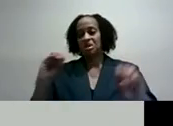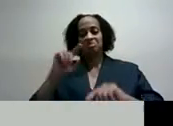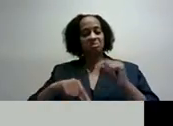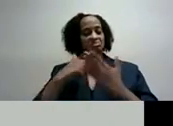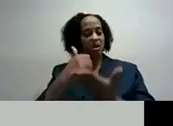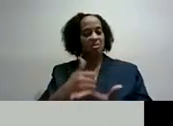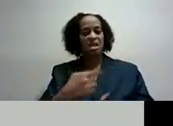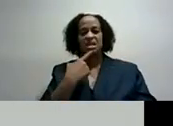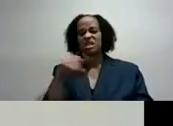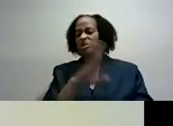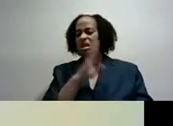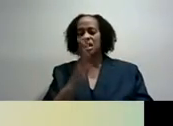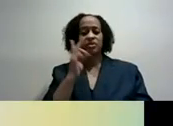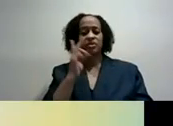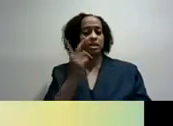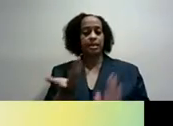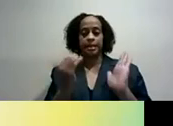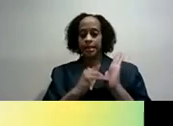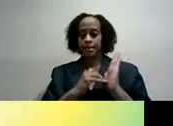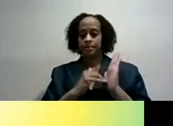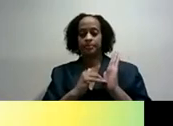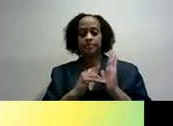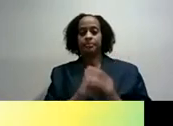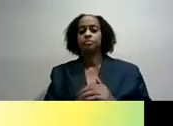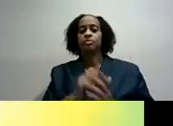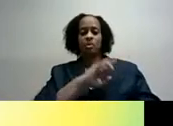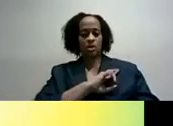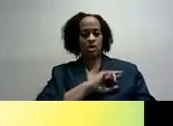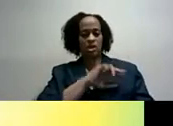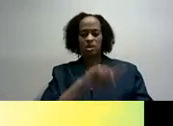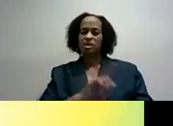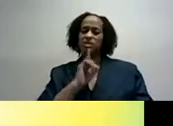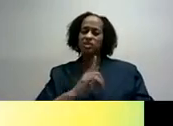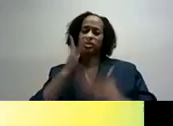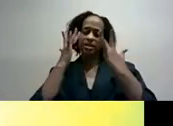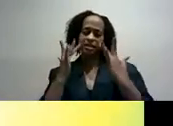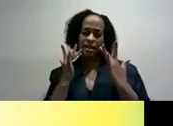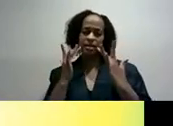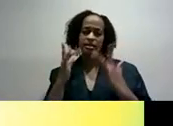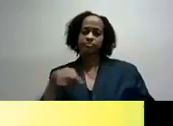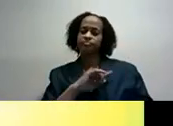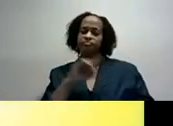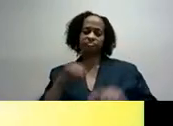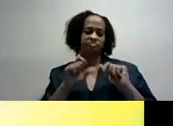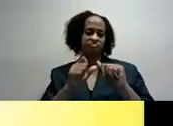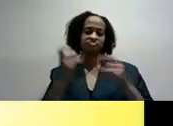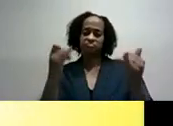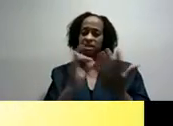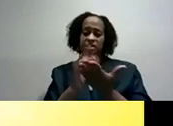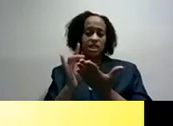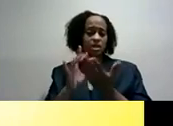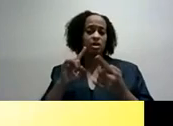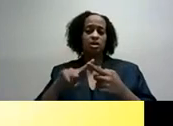They said he would never see again. Ricardo was very sad. He could no longer play soccer,